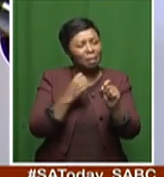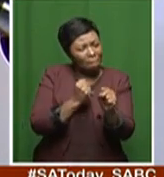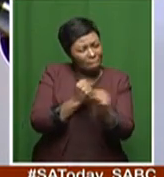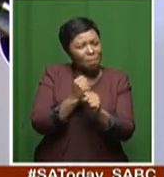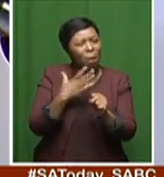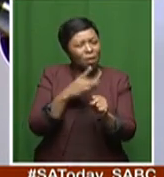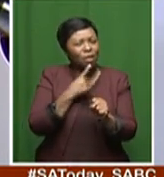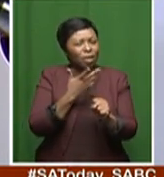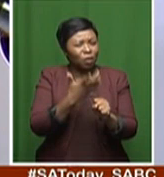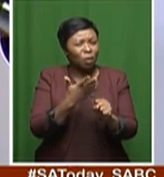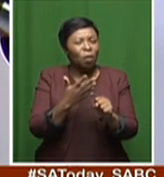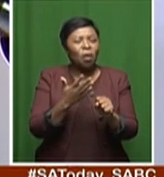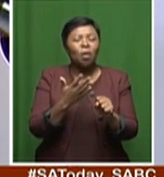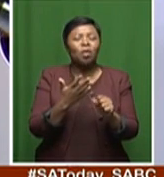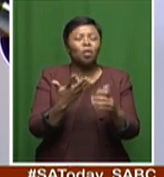I'm not aware